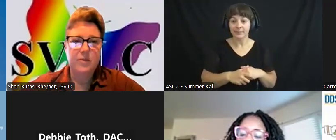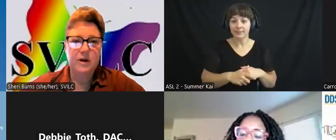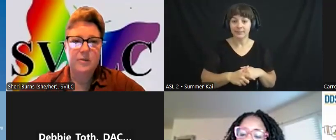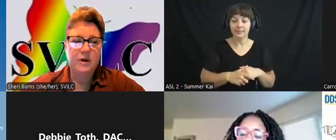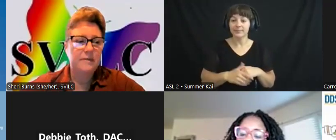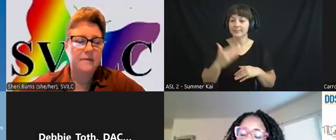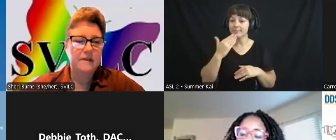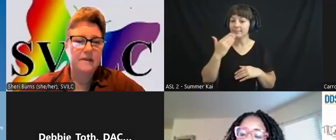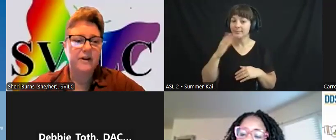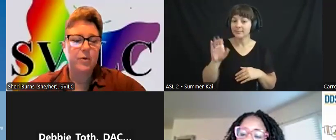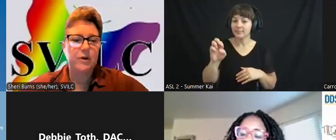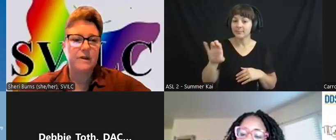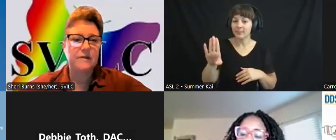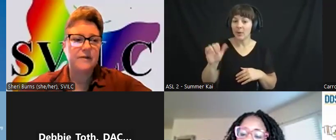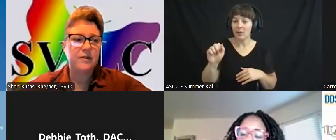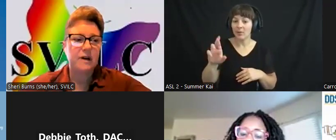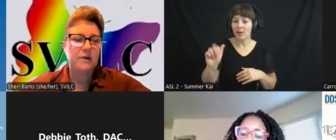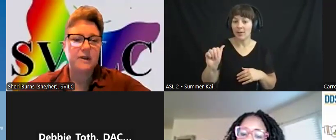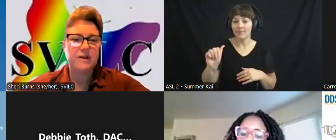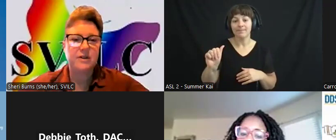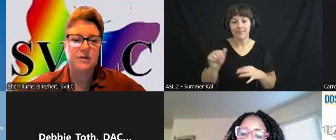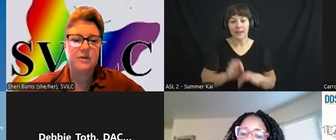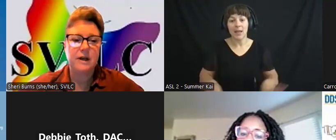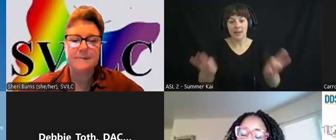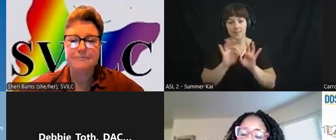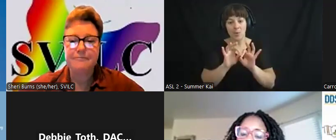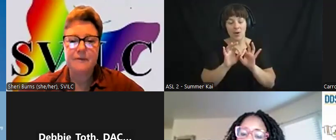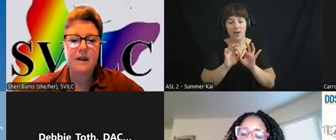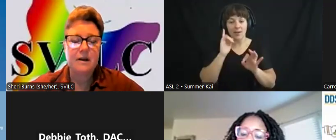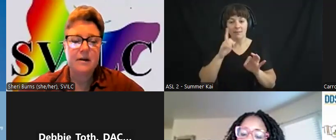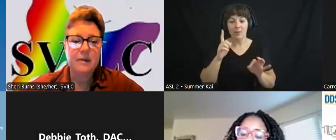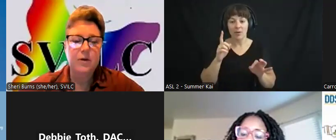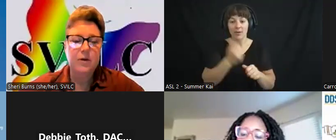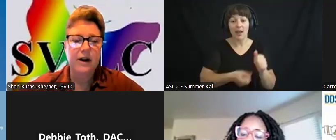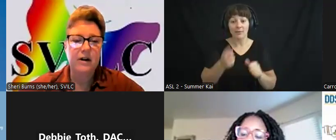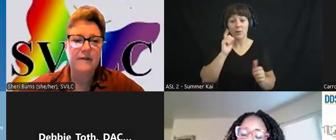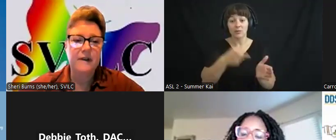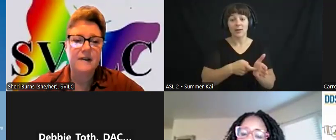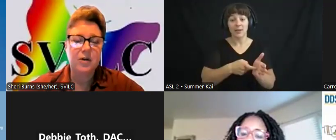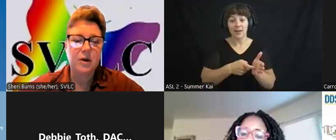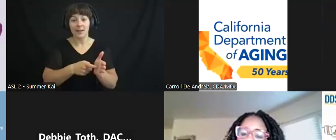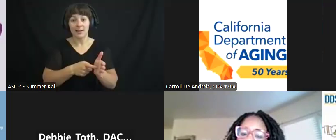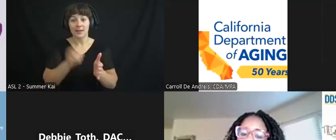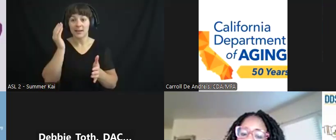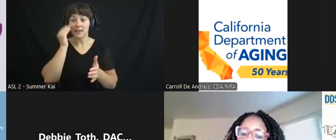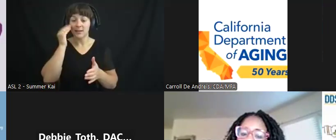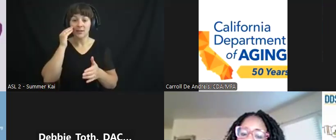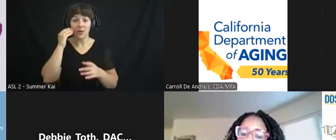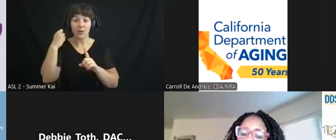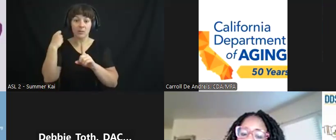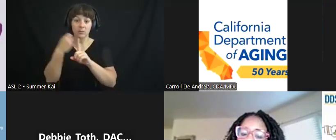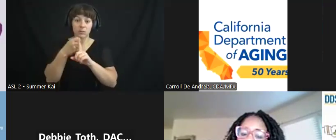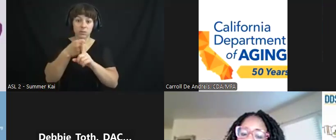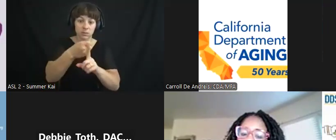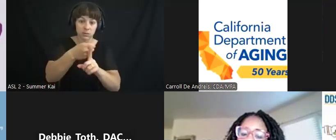Thank you, Barbara. It's very important for everyone to be aware of the snowballing effects of